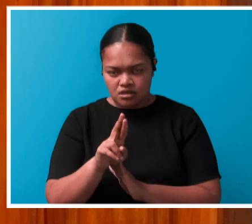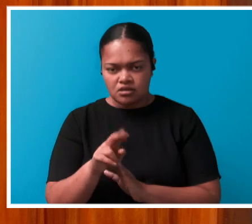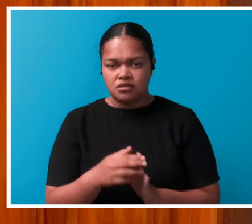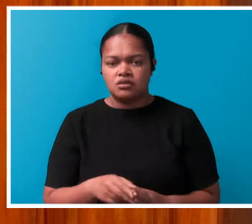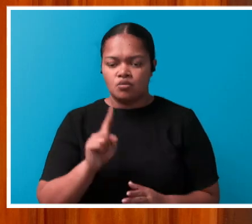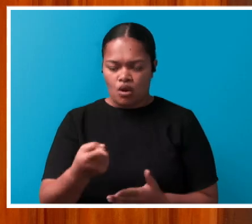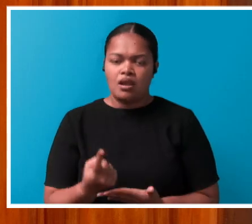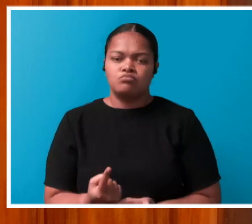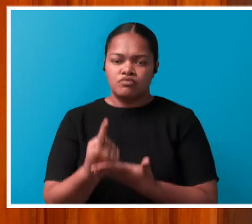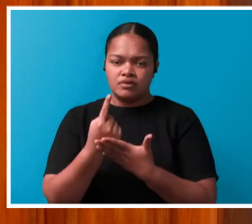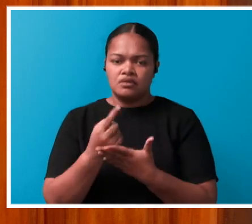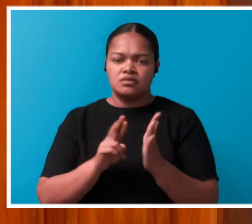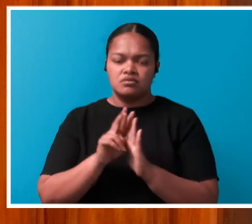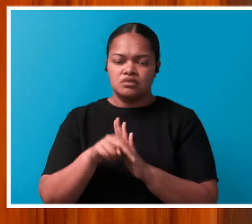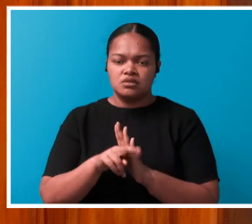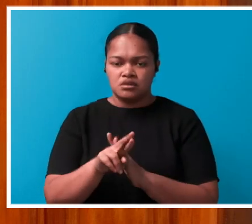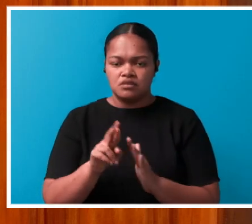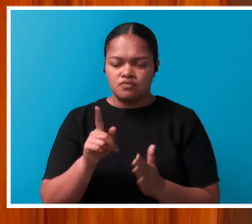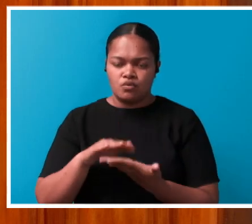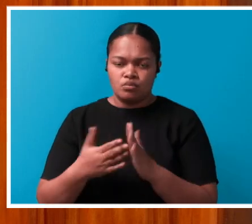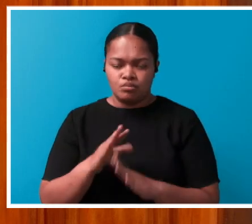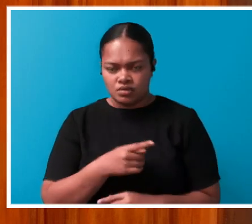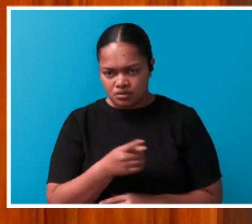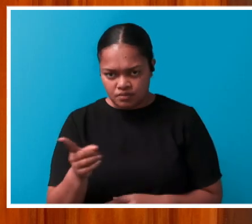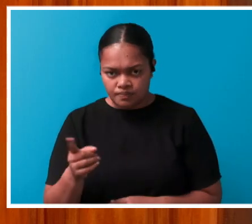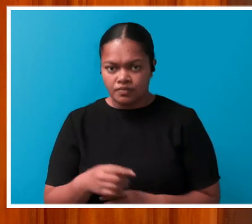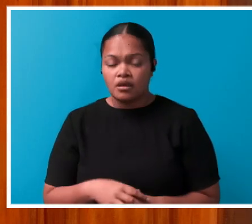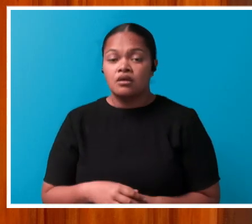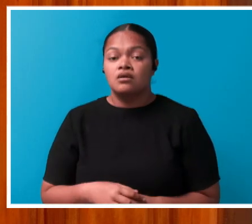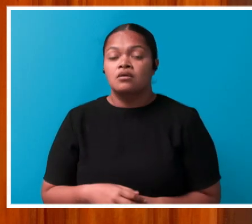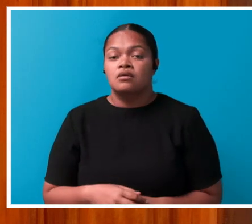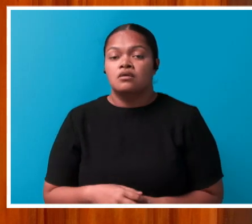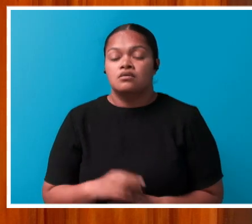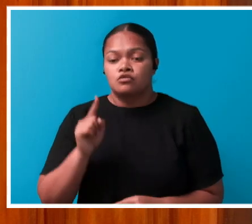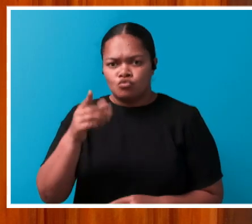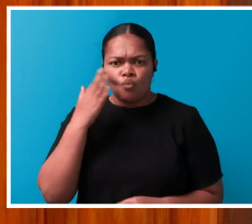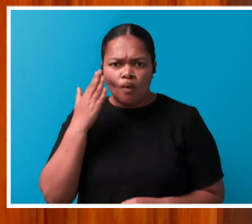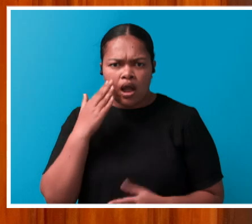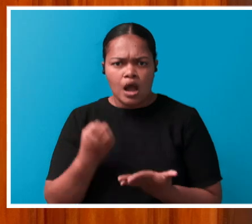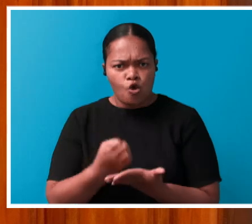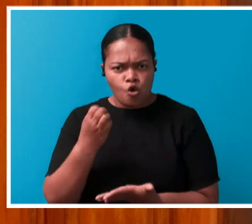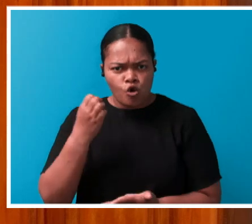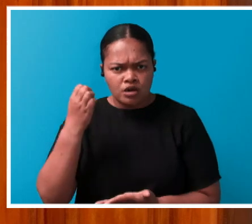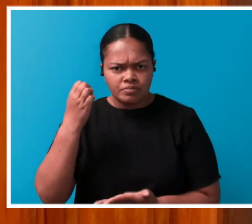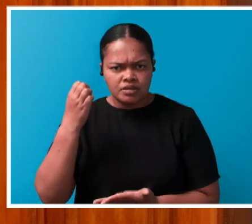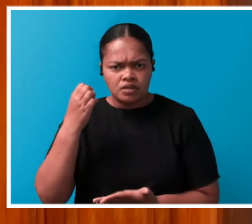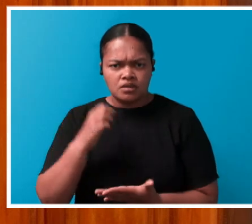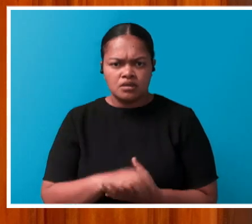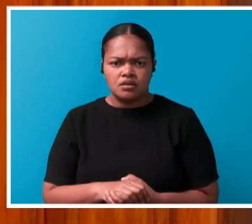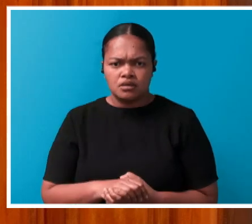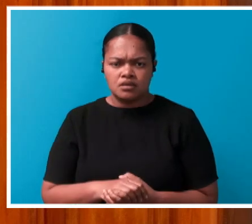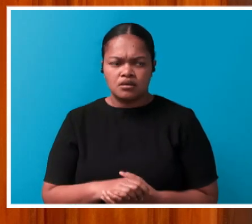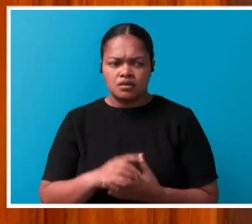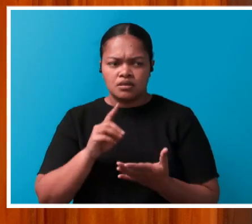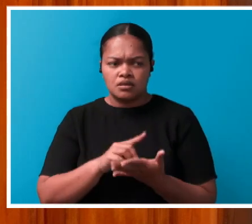the resilience, Mr. Speaker, sir. Mr. Speaker, sir, you may be aware that the economy has been inundated by the